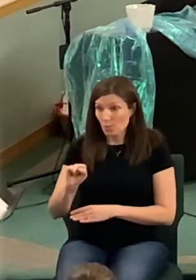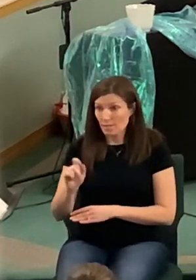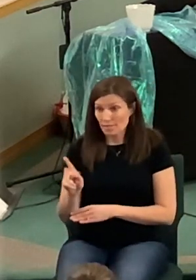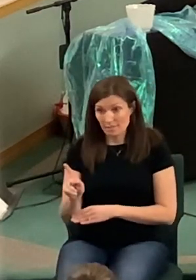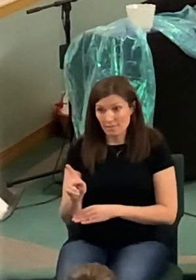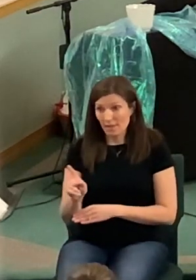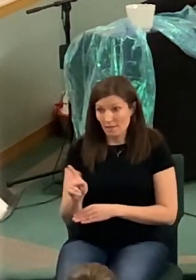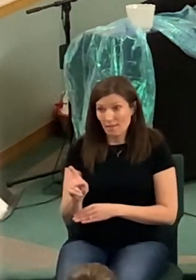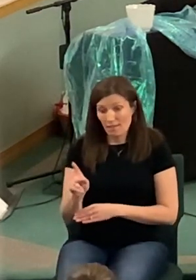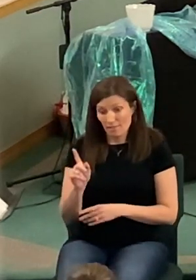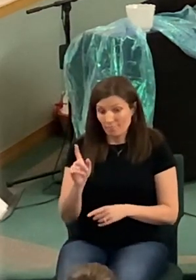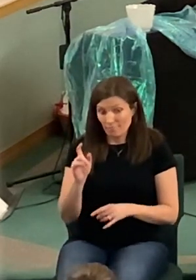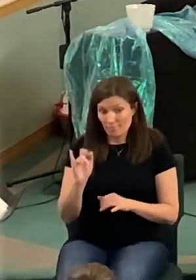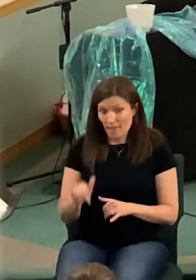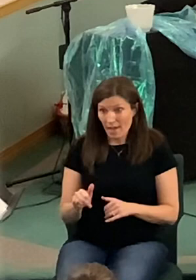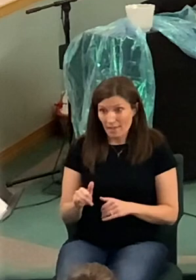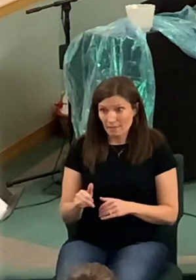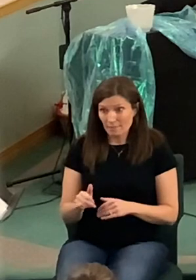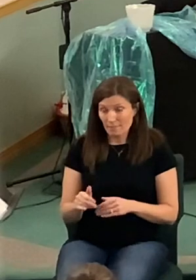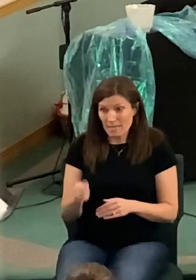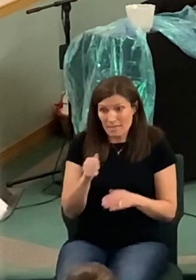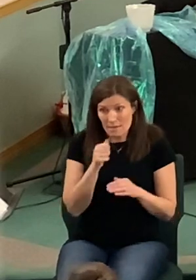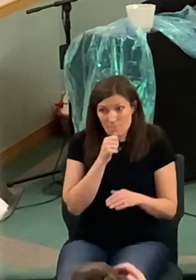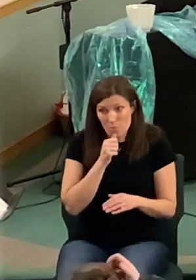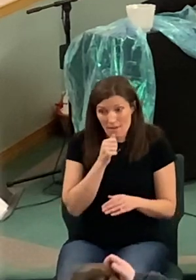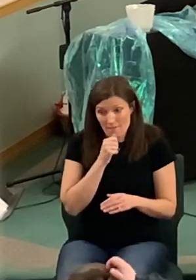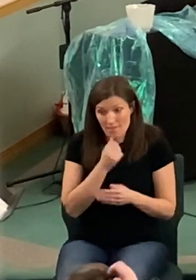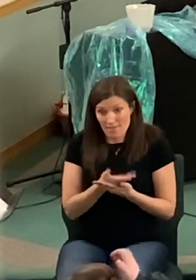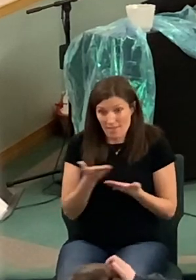confidential information exposed, they say.